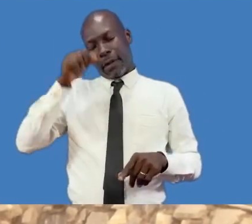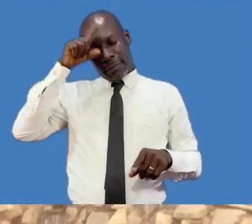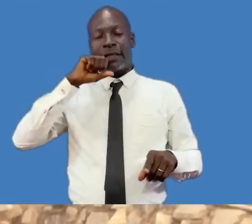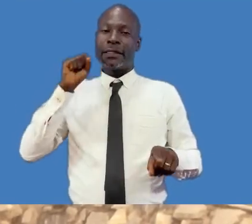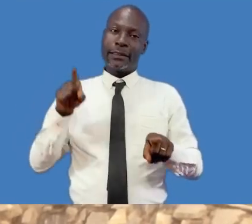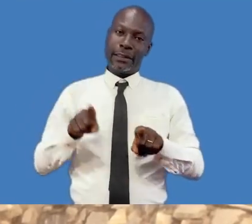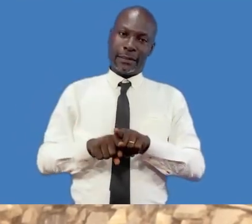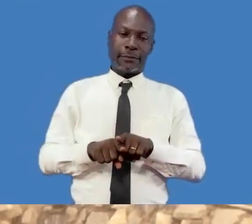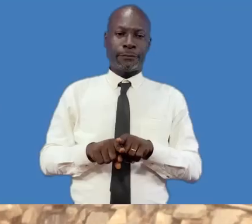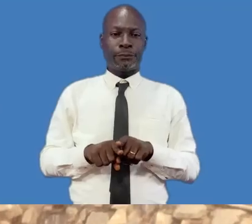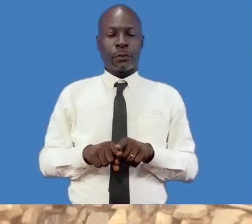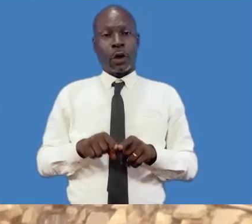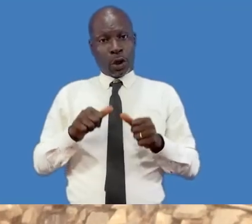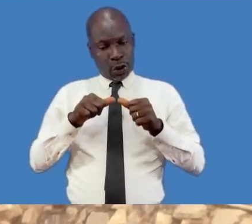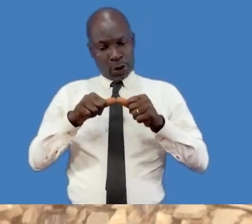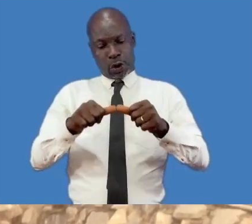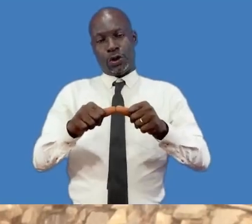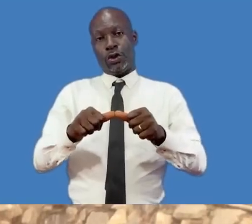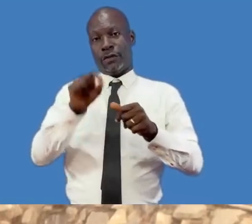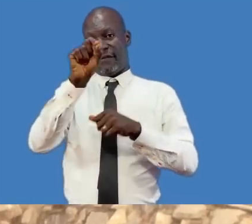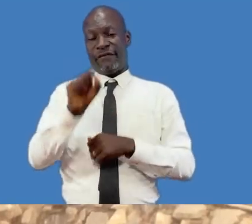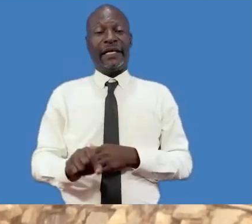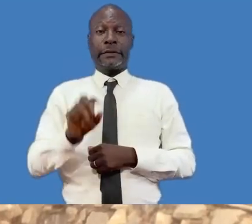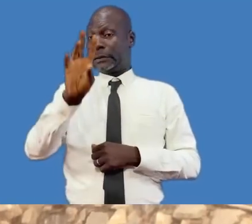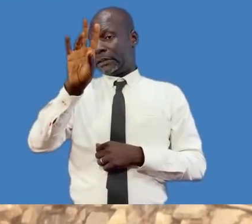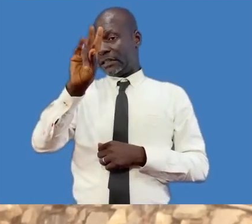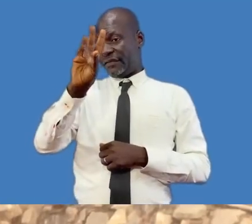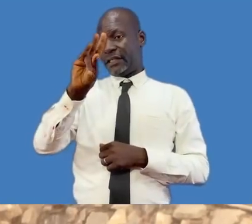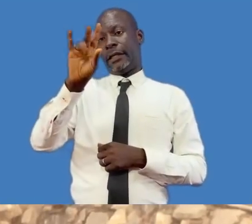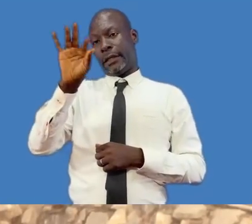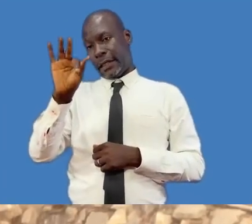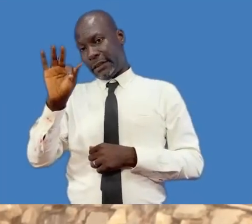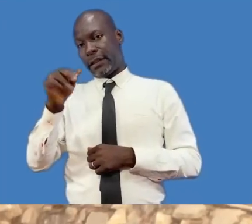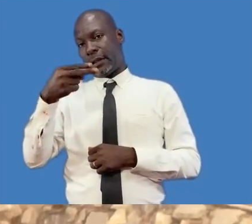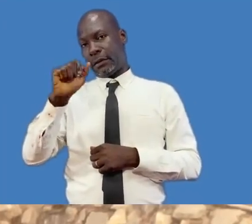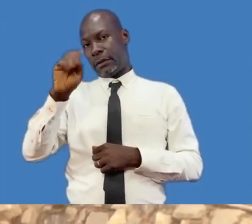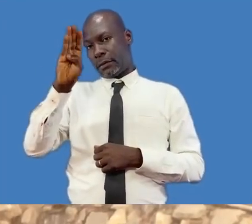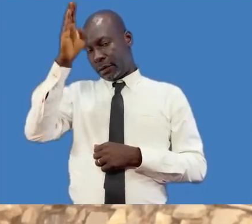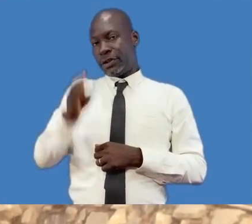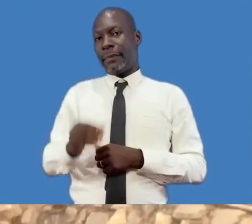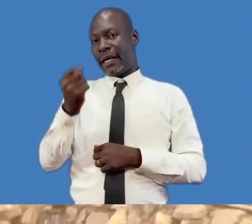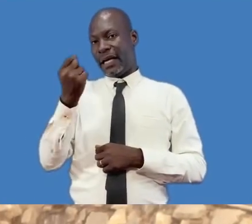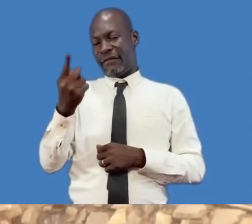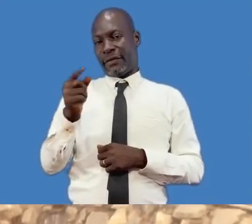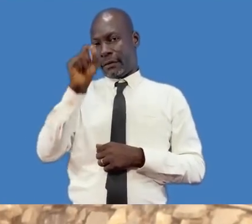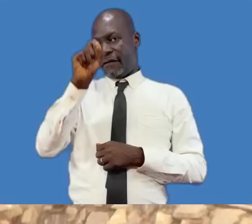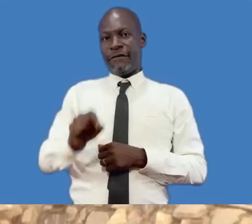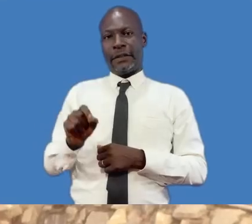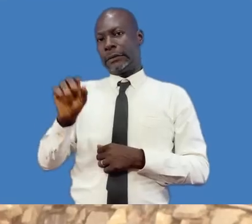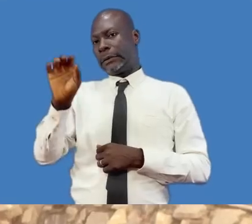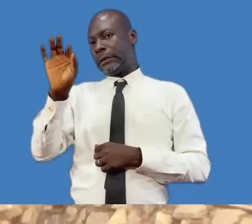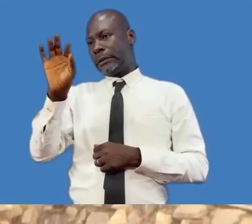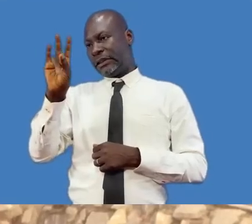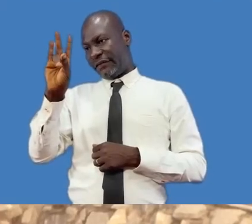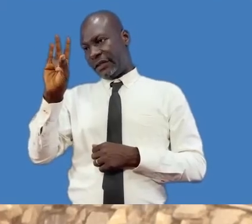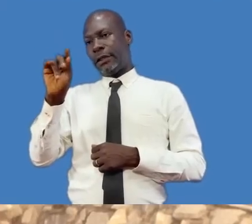me se woto aso eko verse 17 to 19 Hebrews chapter 11 verse 17 to 19 na